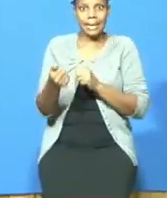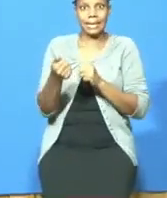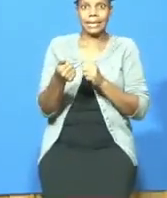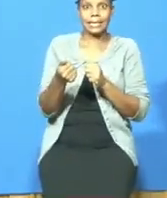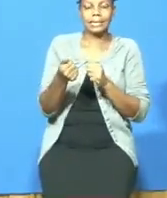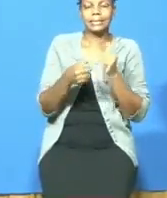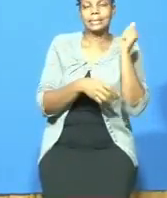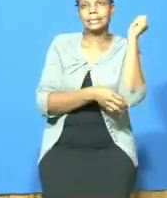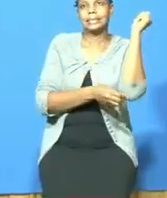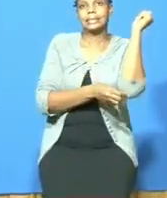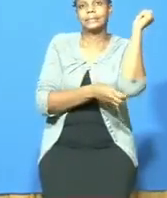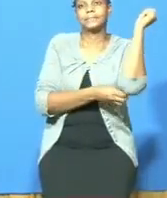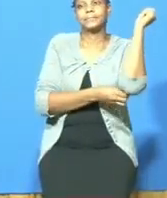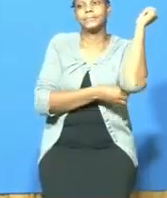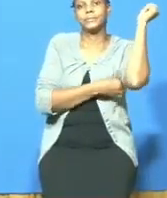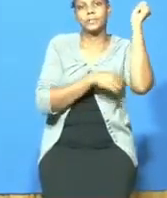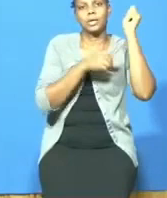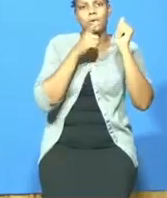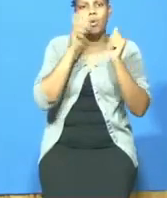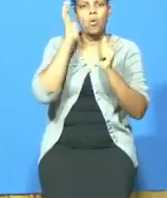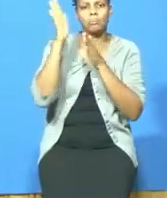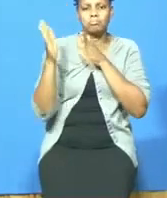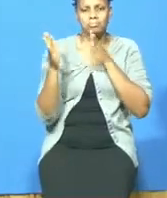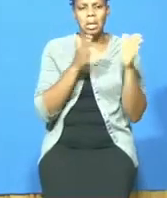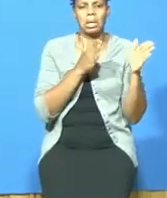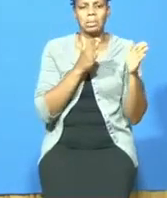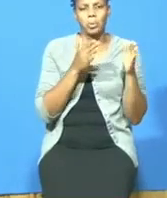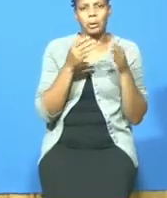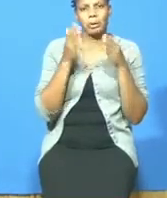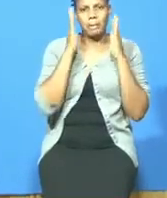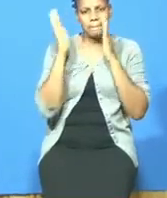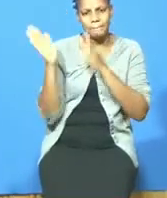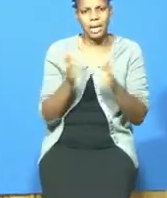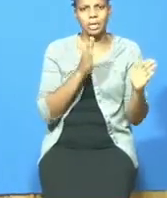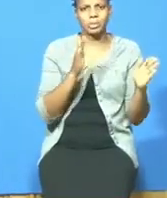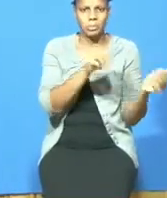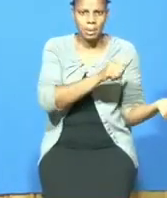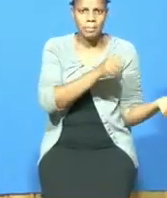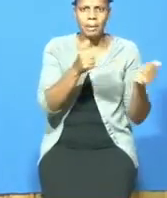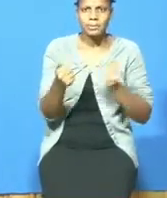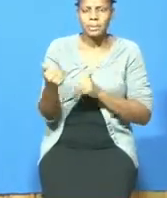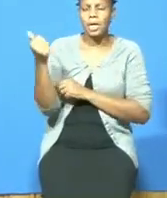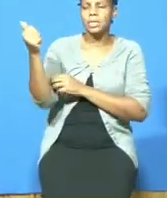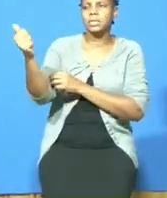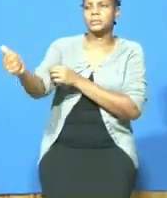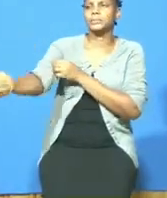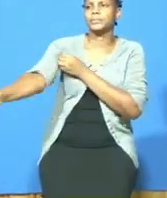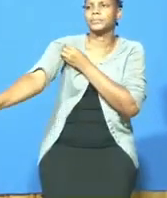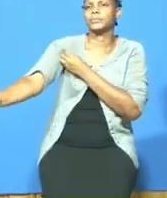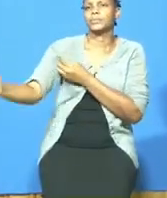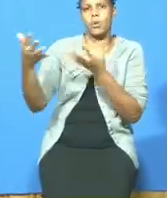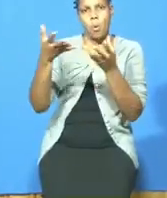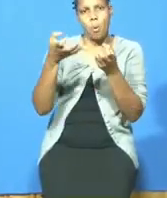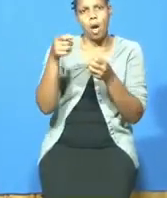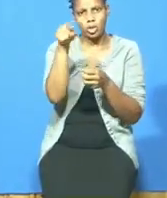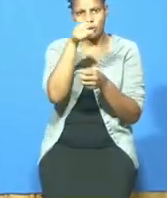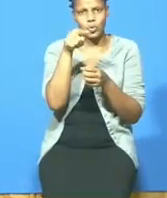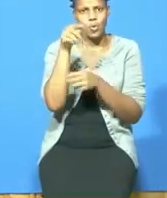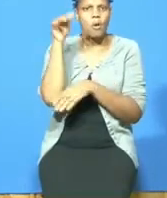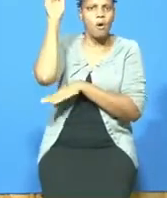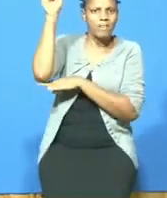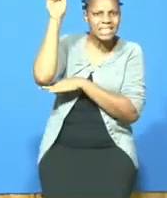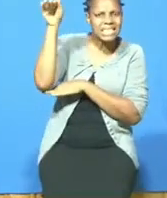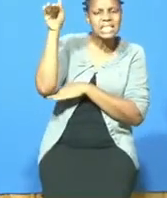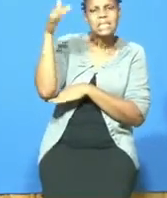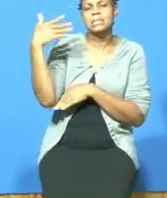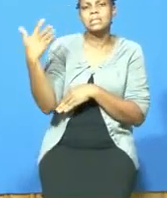and those who are planning to do so. We want those who are even overseas and